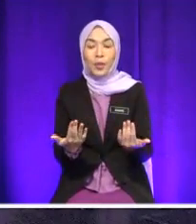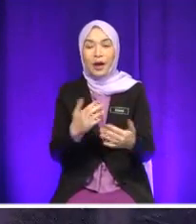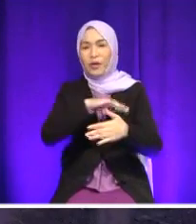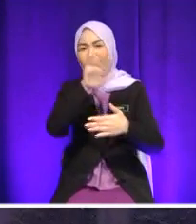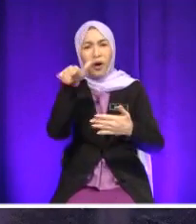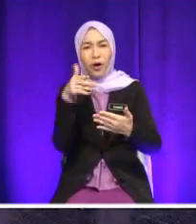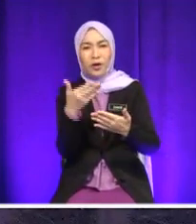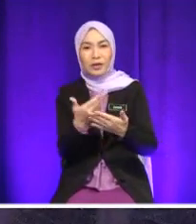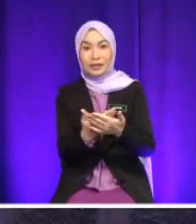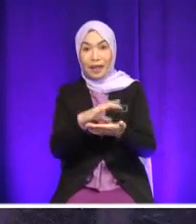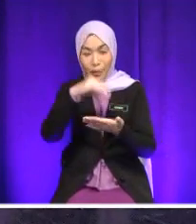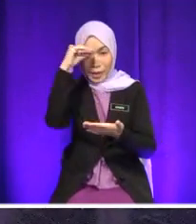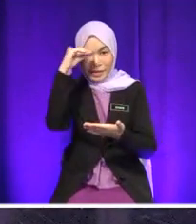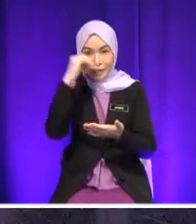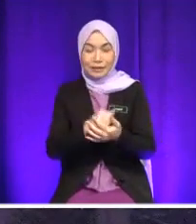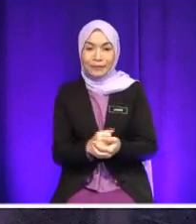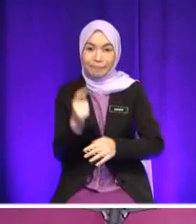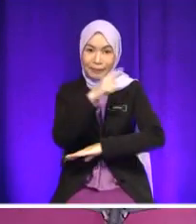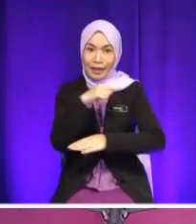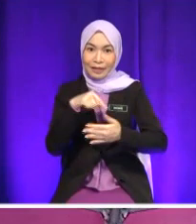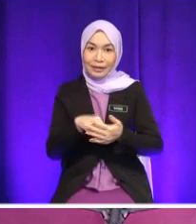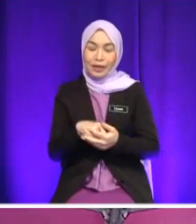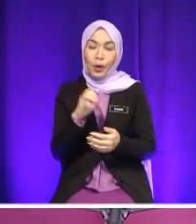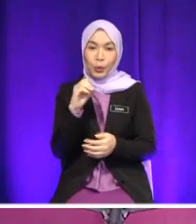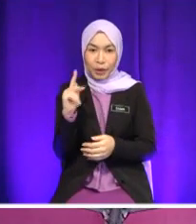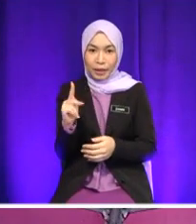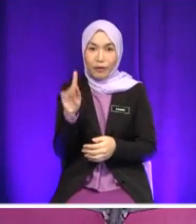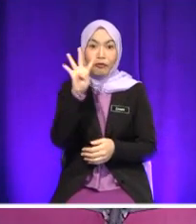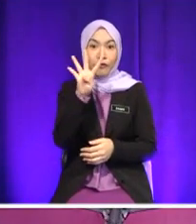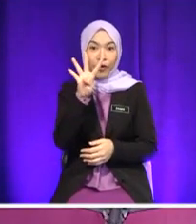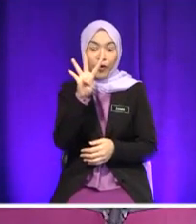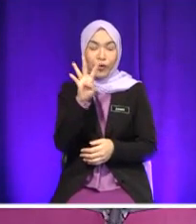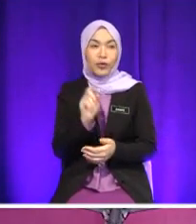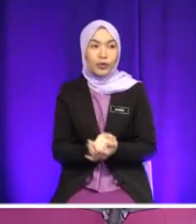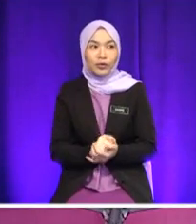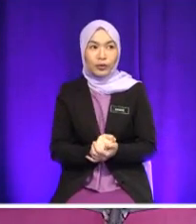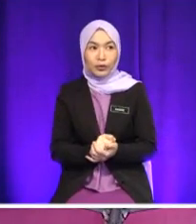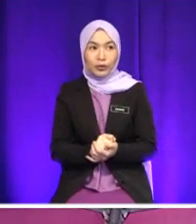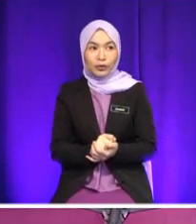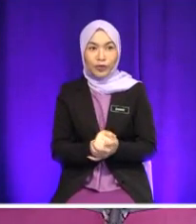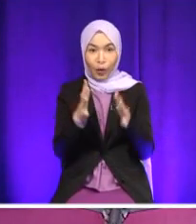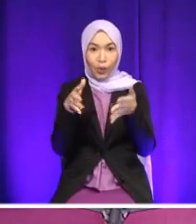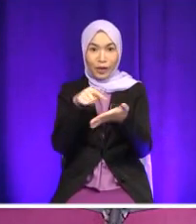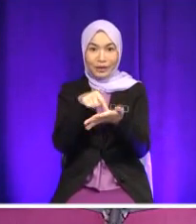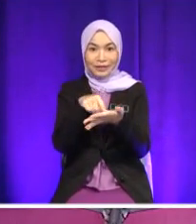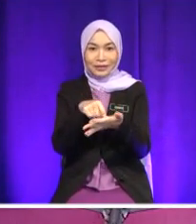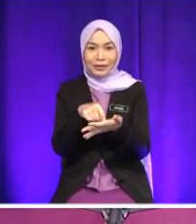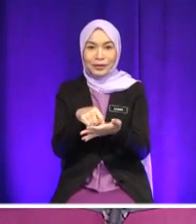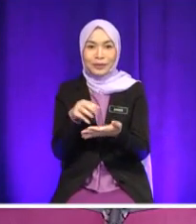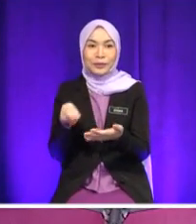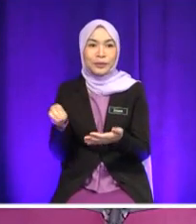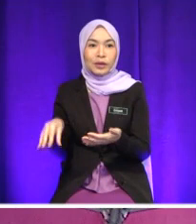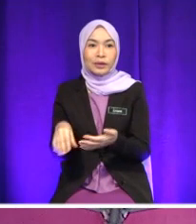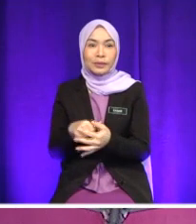of our pupils online today? Oh, okay, 4 of them, right? Okay, I think all of them, they